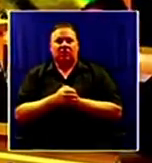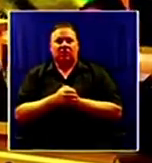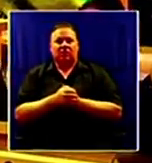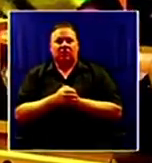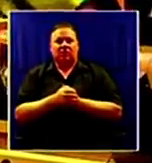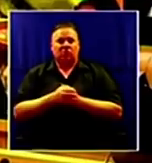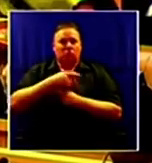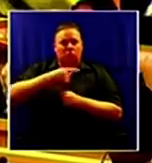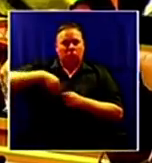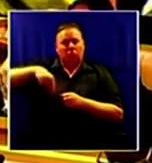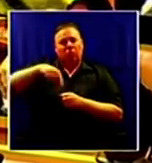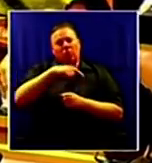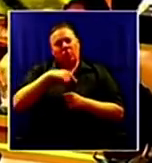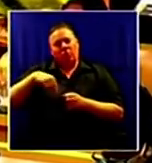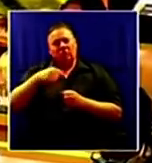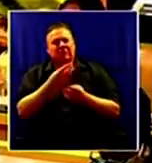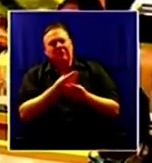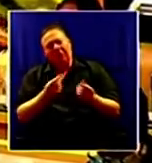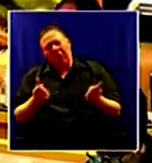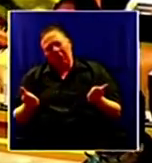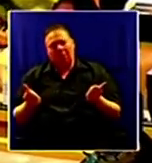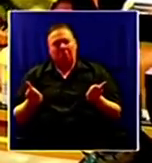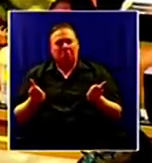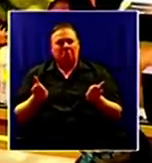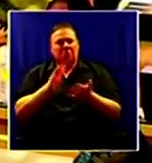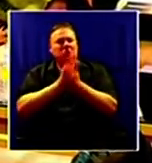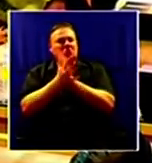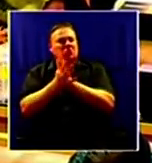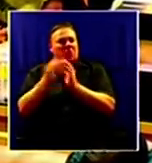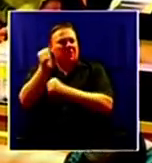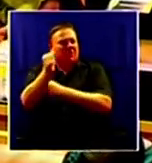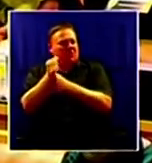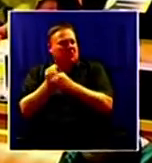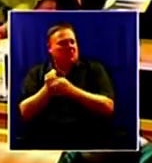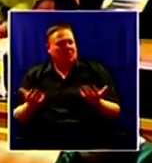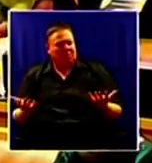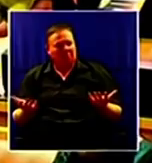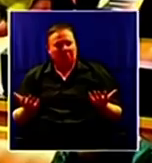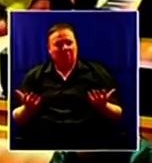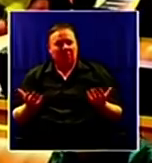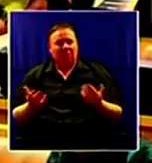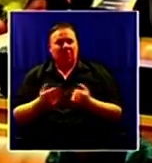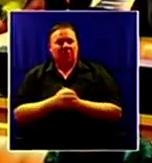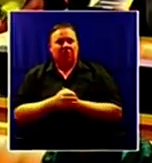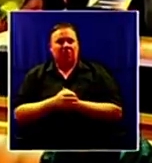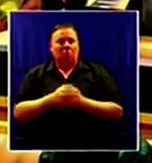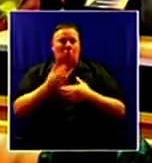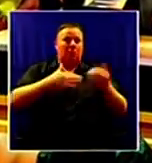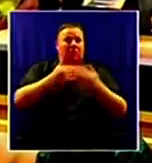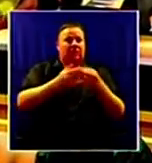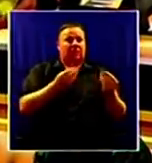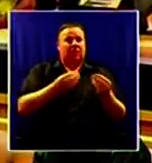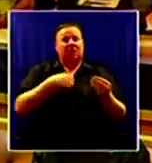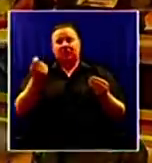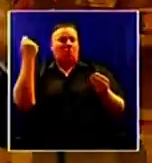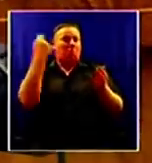us, or some amongst us, to destroy infrastructure. We build today, somebody burns tomorrow. We build